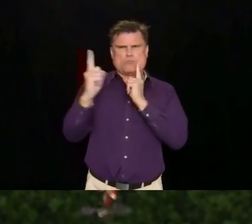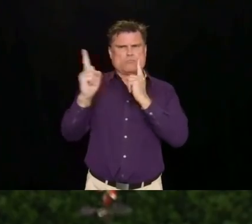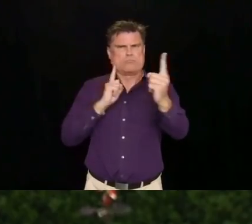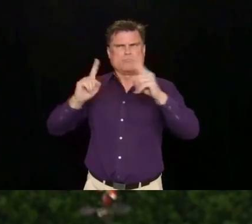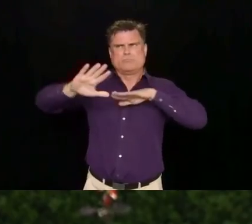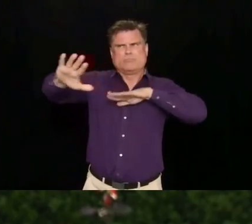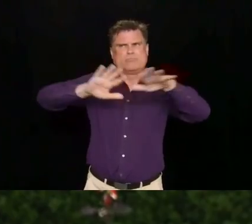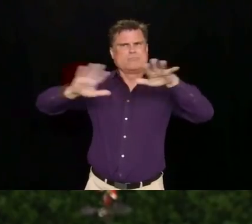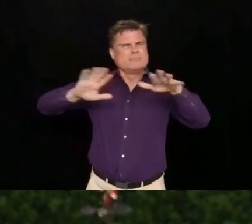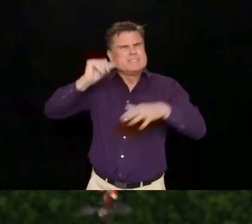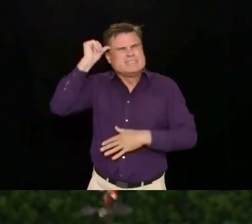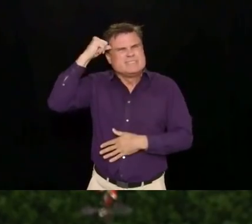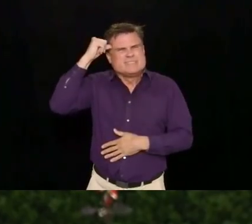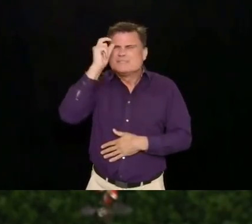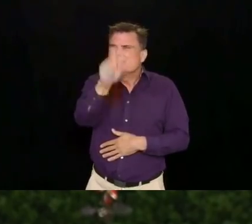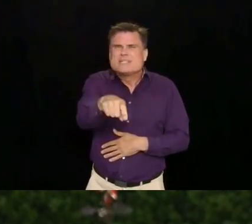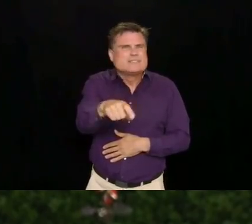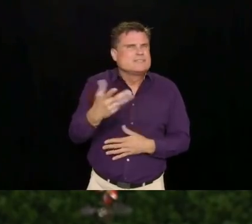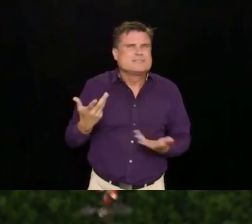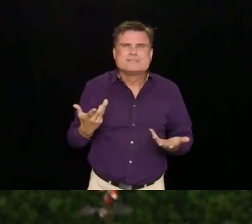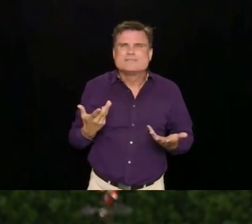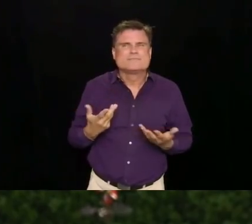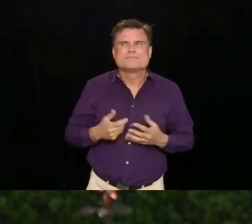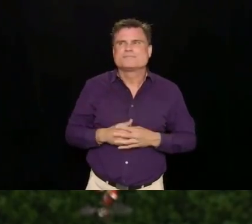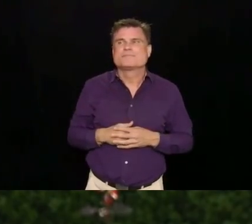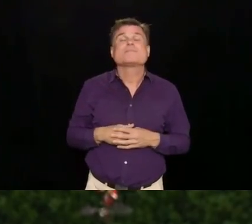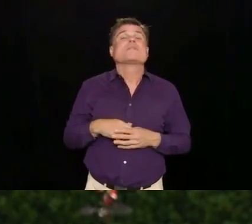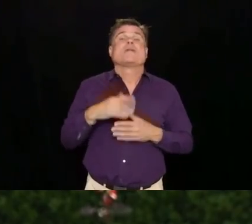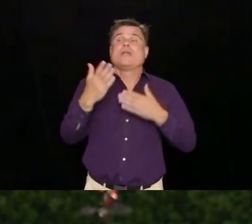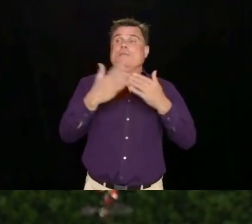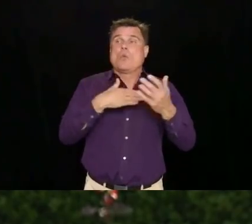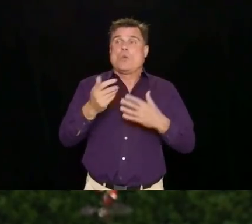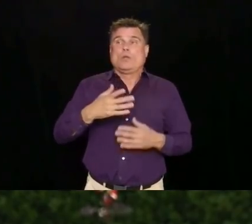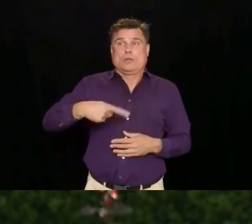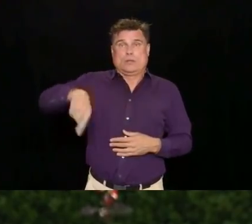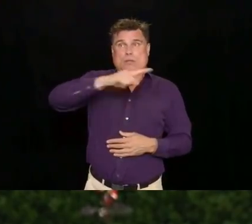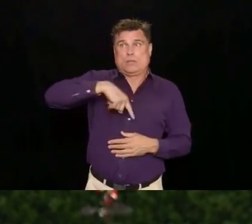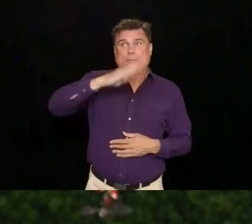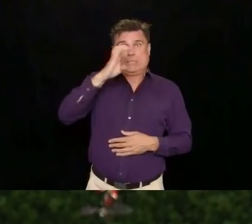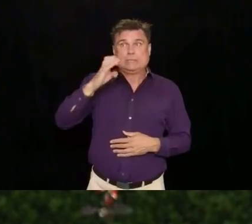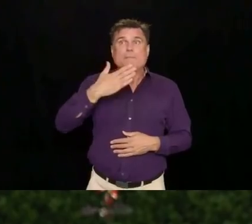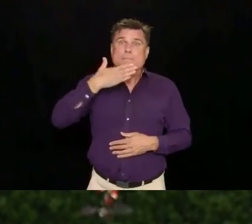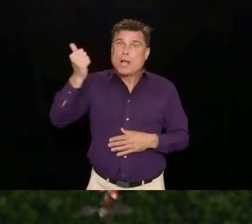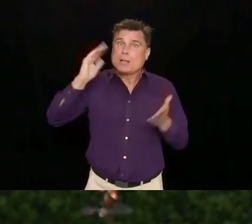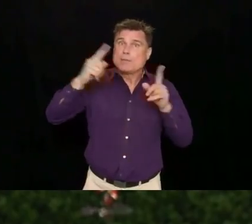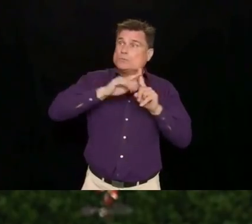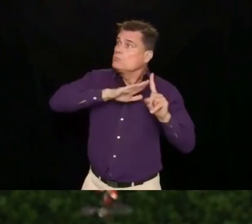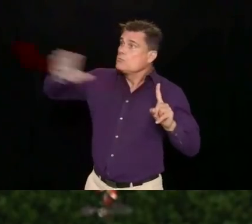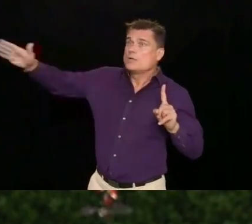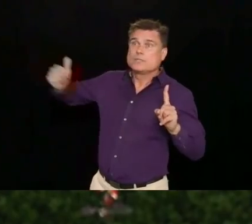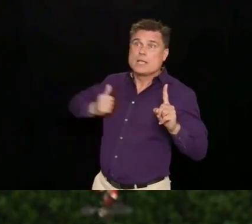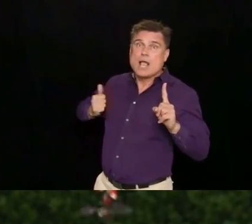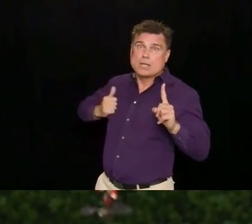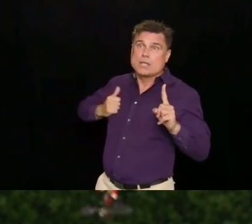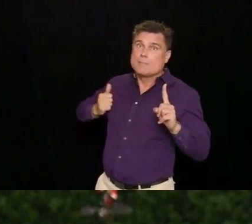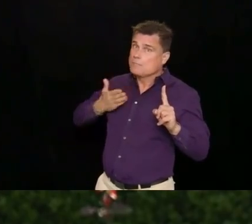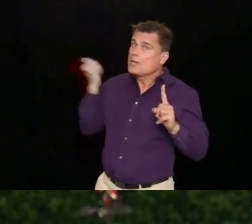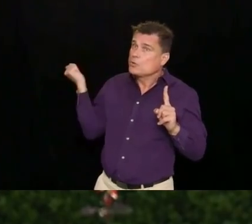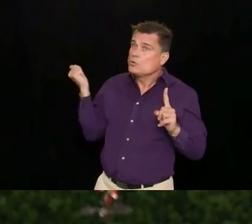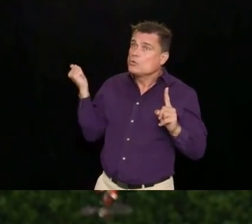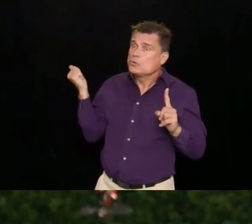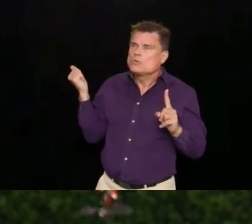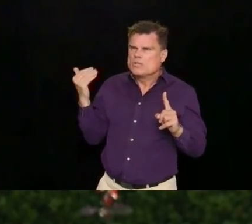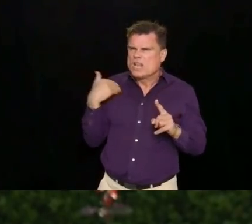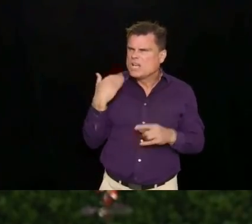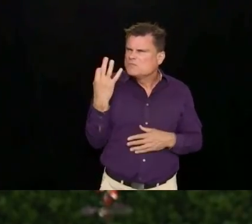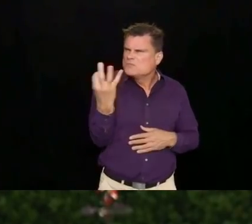understand that even though we've done much, much better than other jurisdictions, and our cases, I think on Friday we had